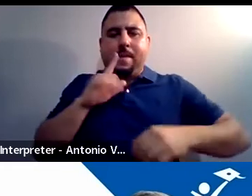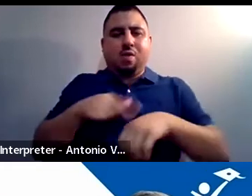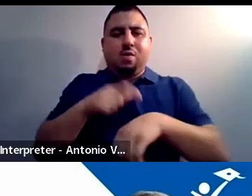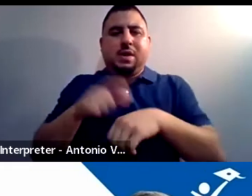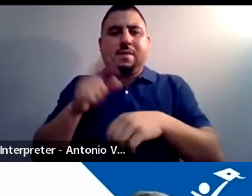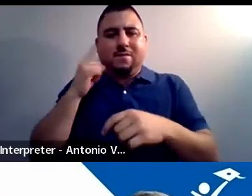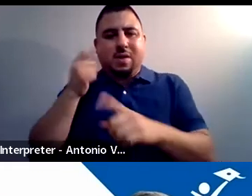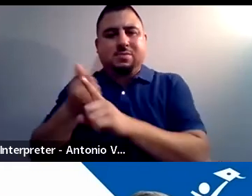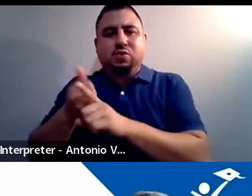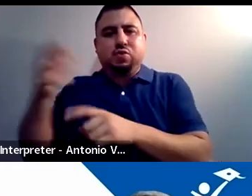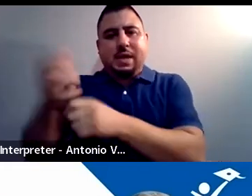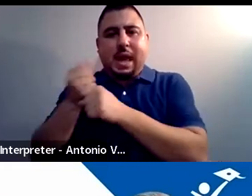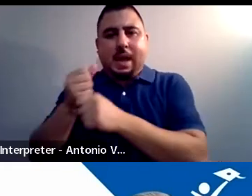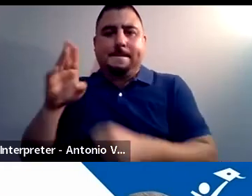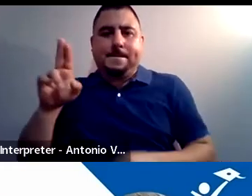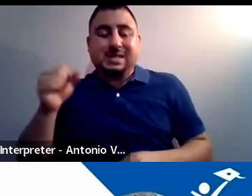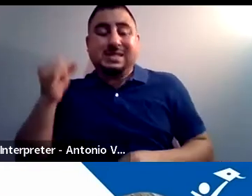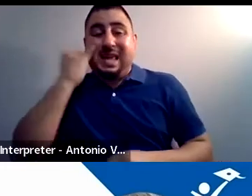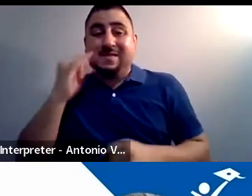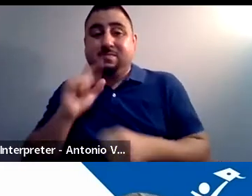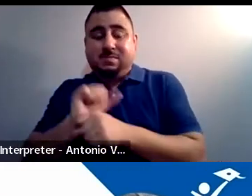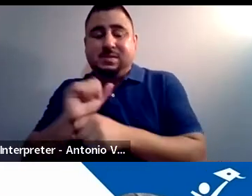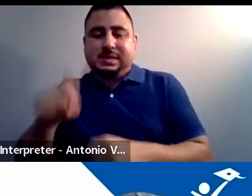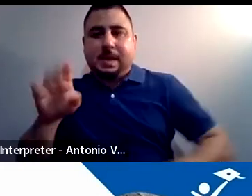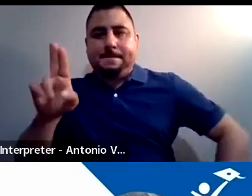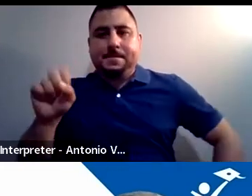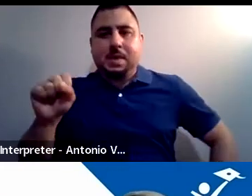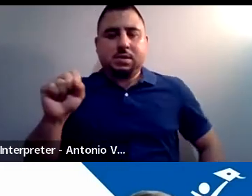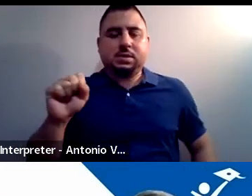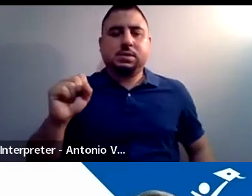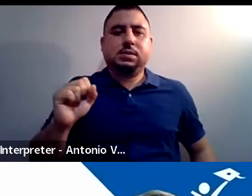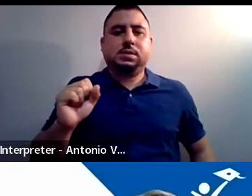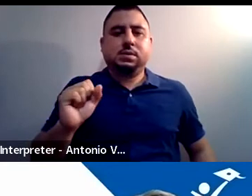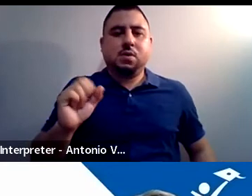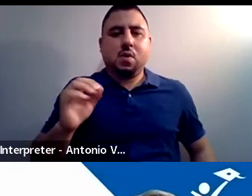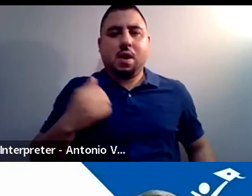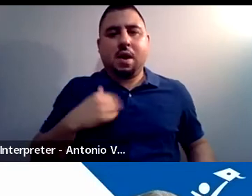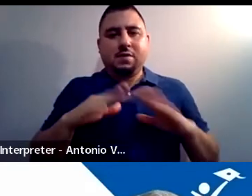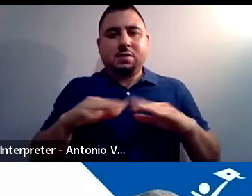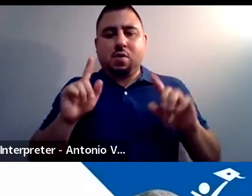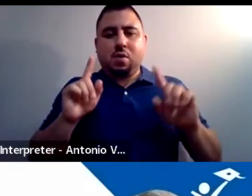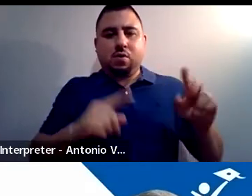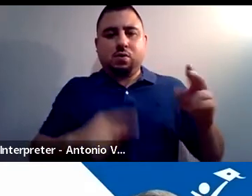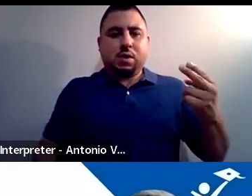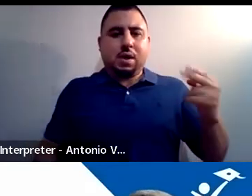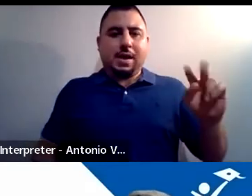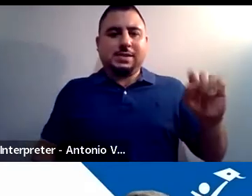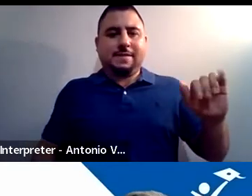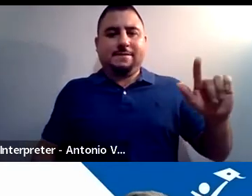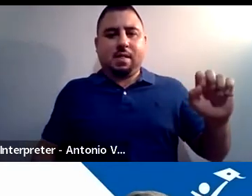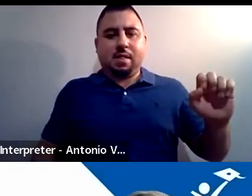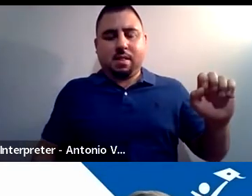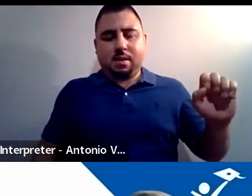even get a bus. If they get a bus, then they would need a bus. And I also have a child that goes to Hydesville.